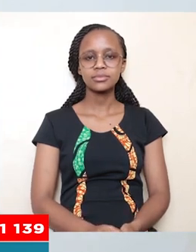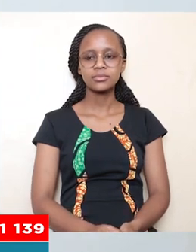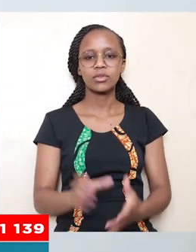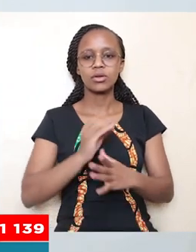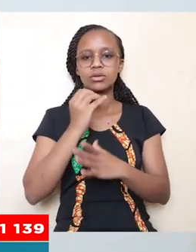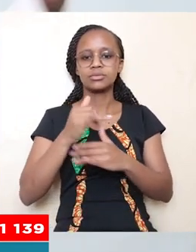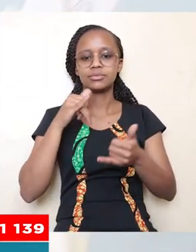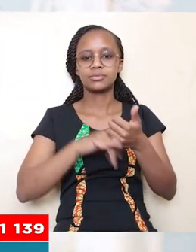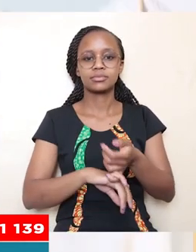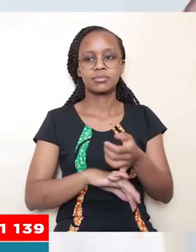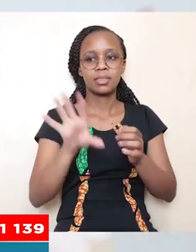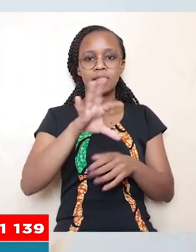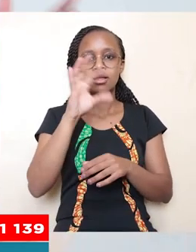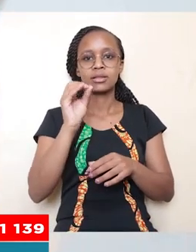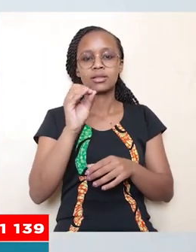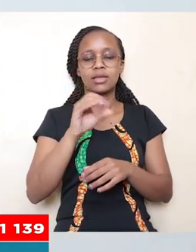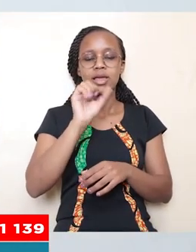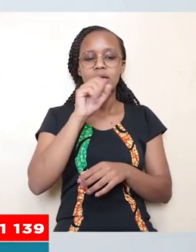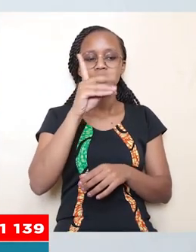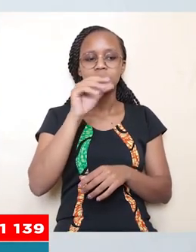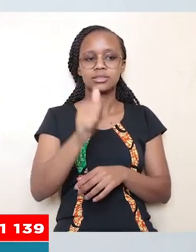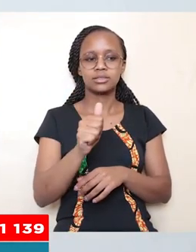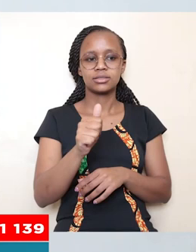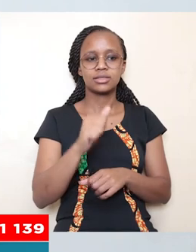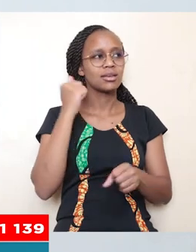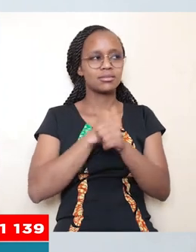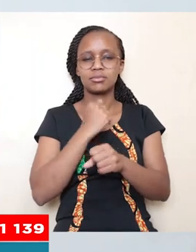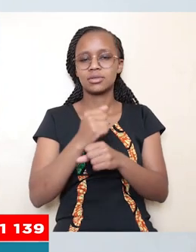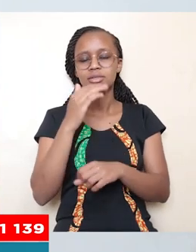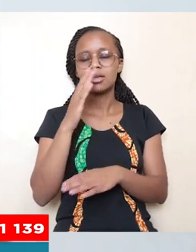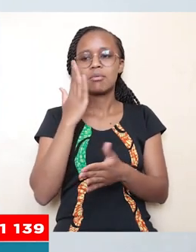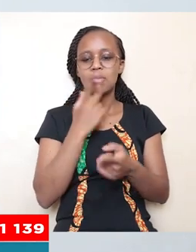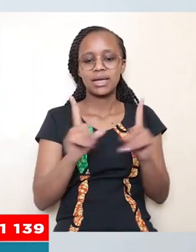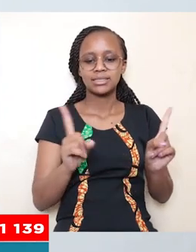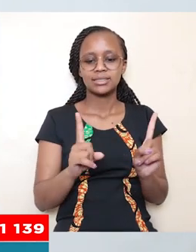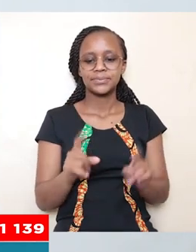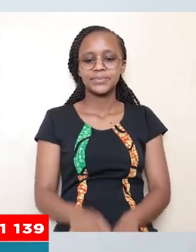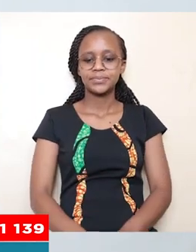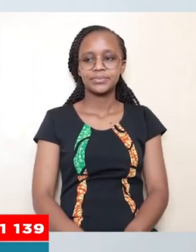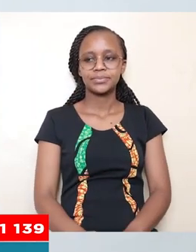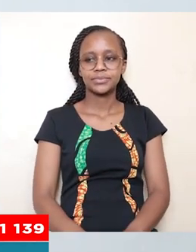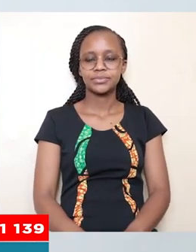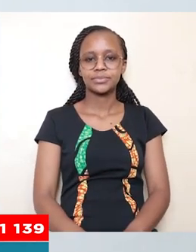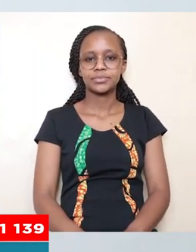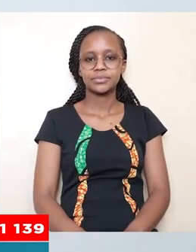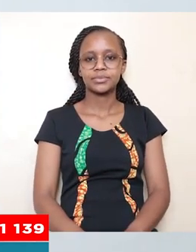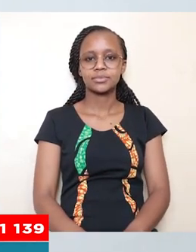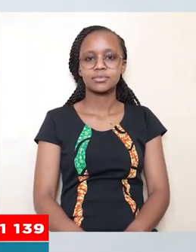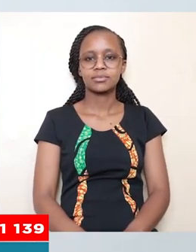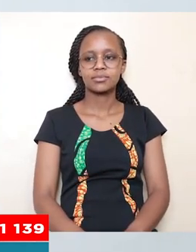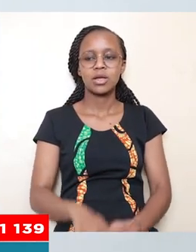Ama mkulino anaokota mwesdiye. Hiyo haiwezekani. Lakini, in the event